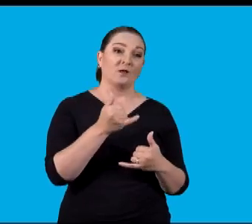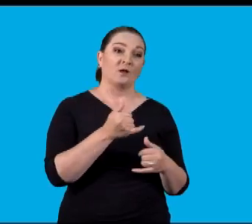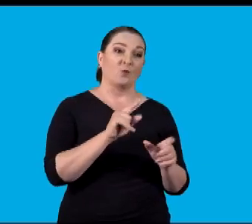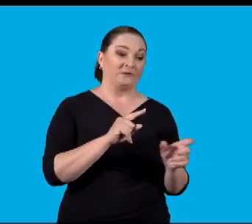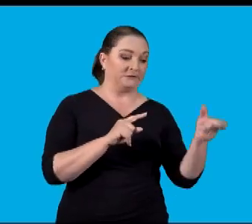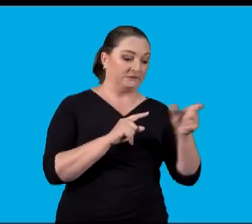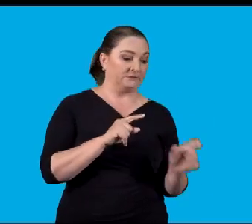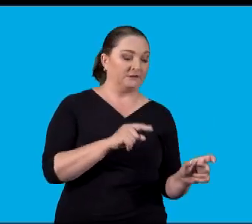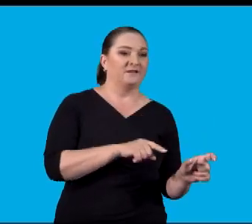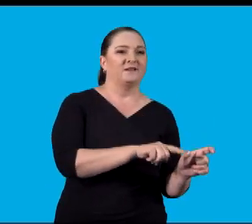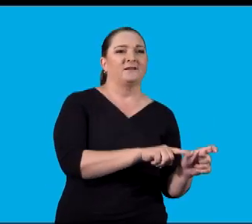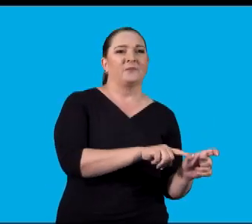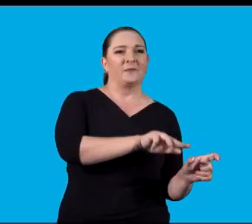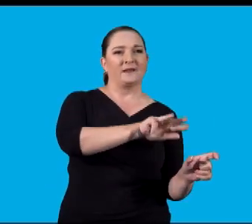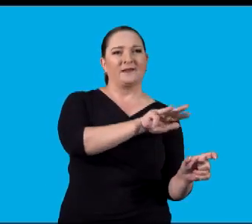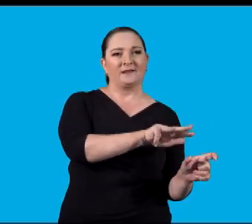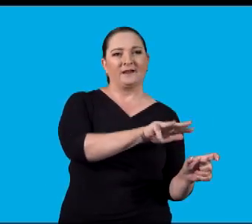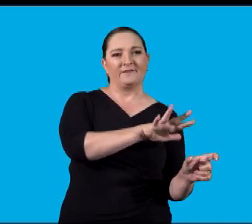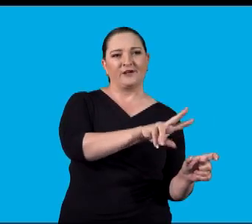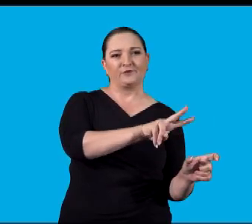That is our